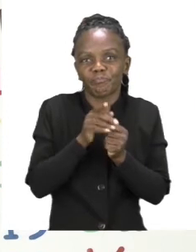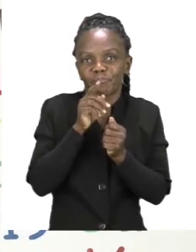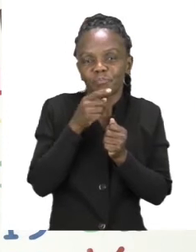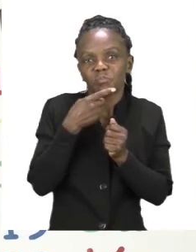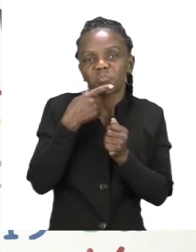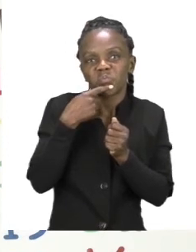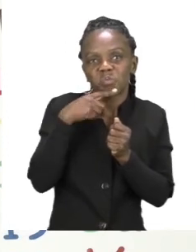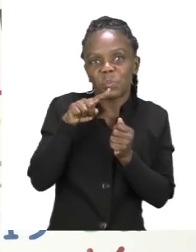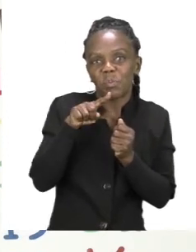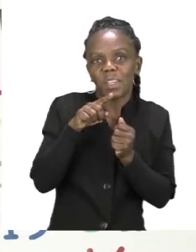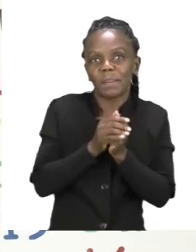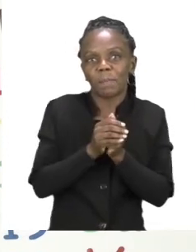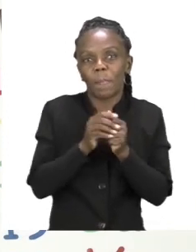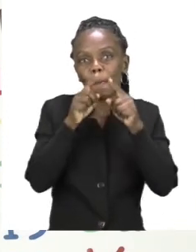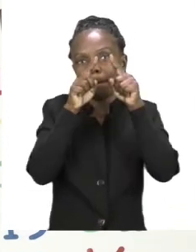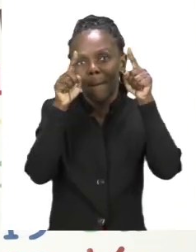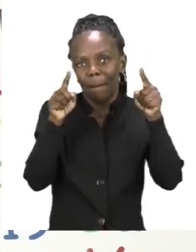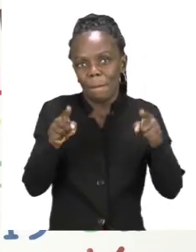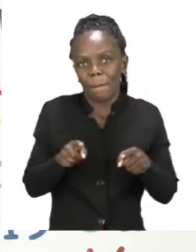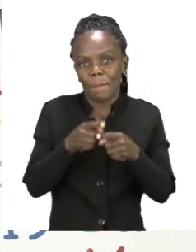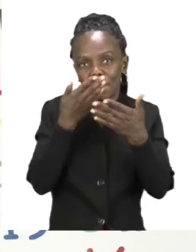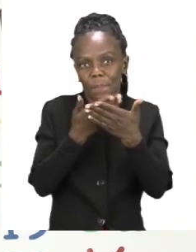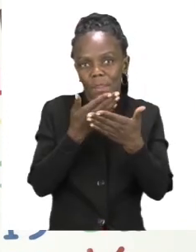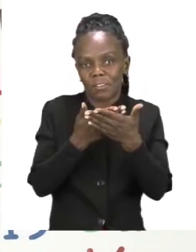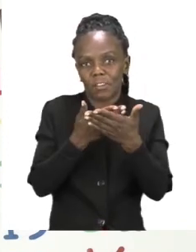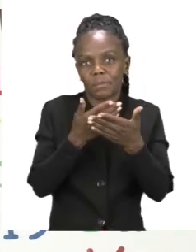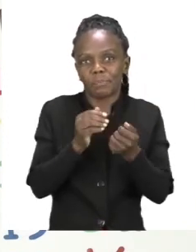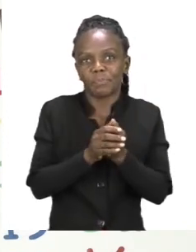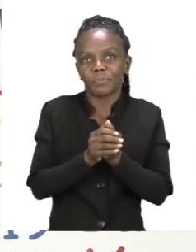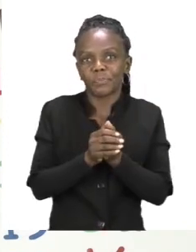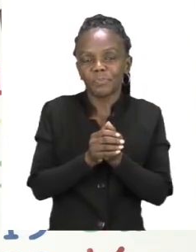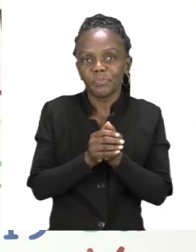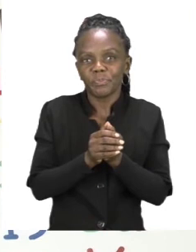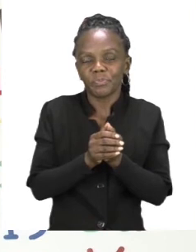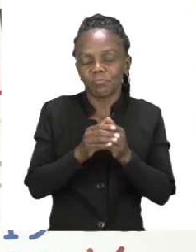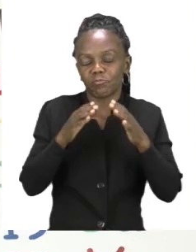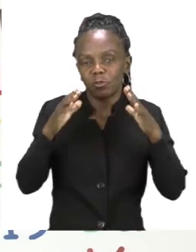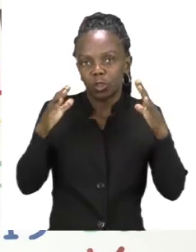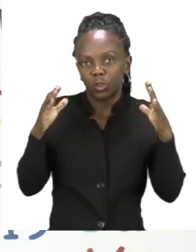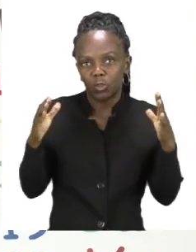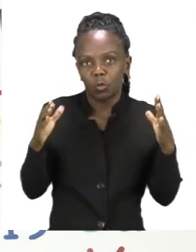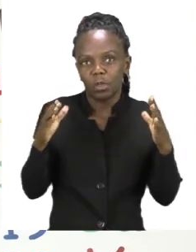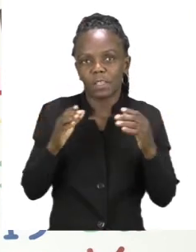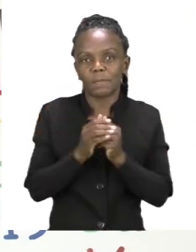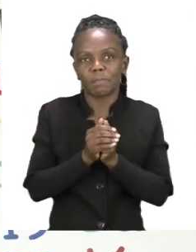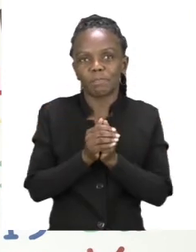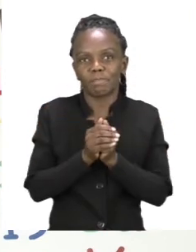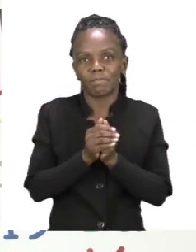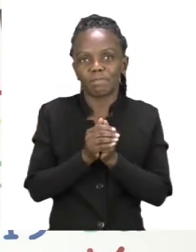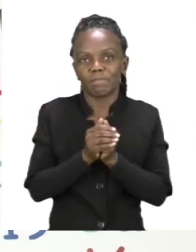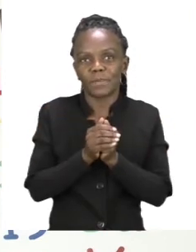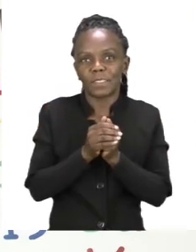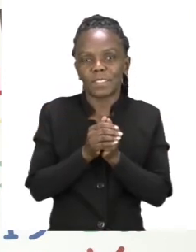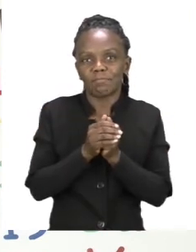There he is. And because I have him so big, I needed a lot of material.